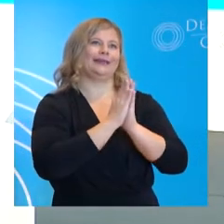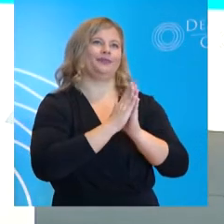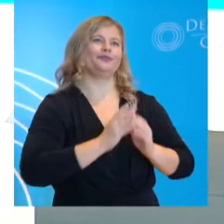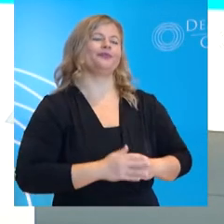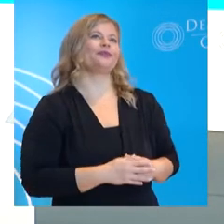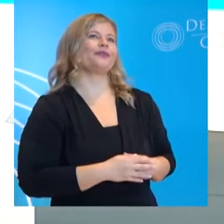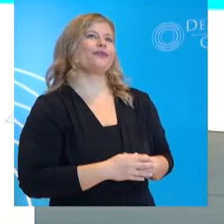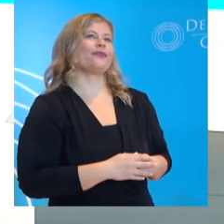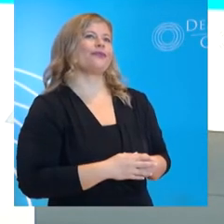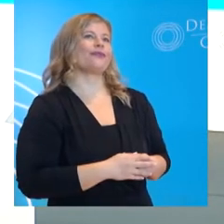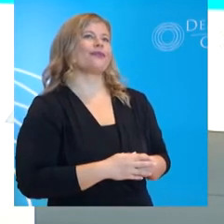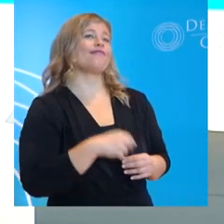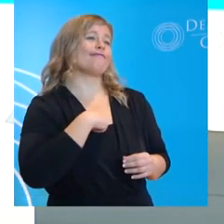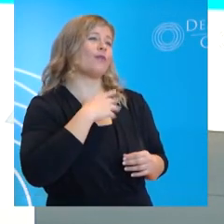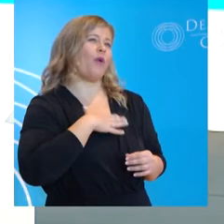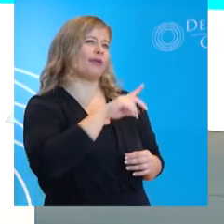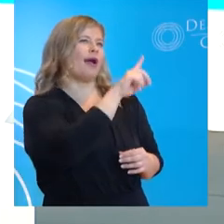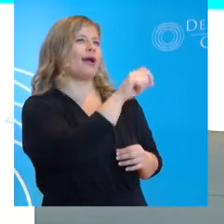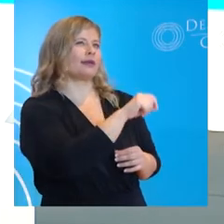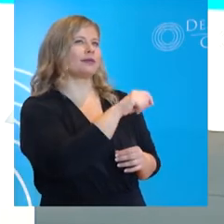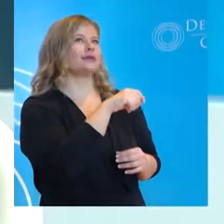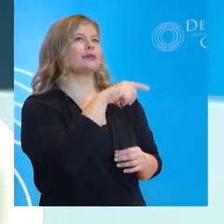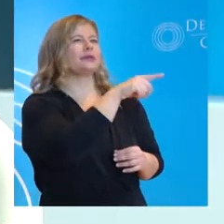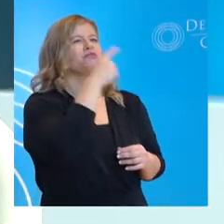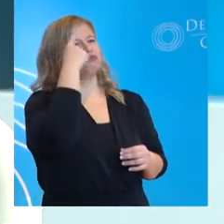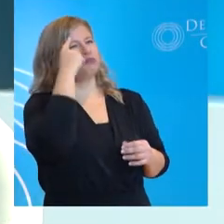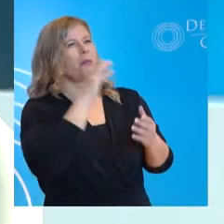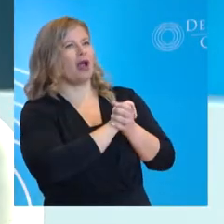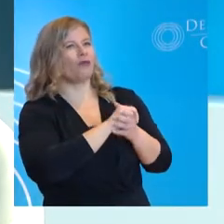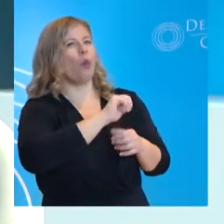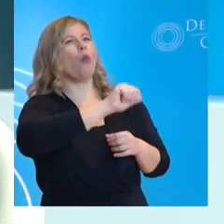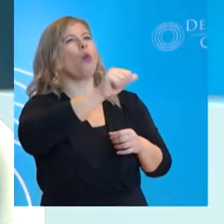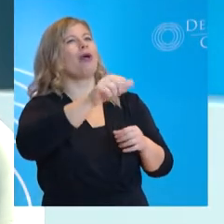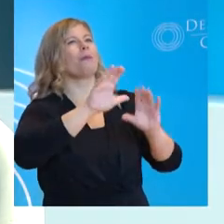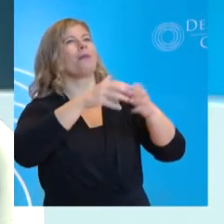populism? Is this a deep anti-state mistrust? Is this the mistrust